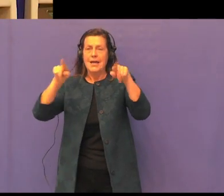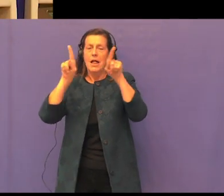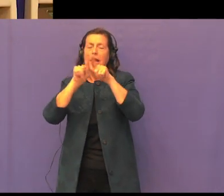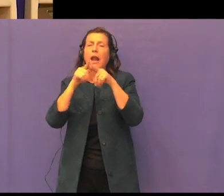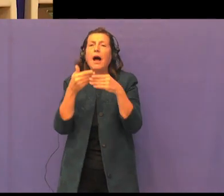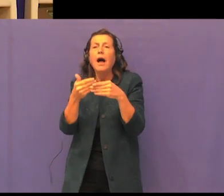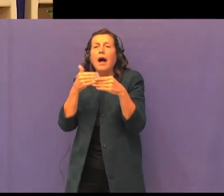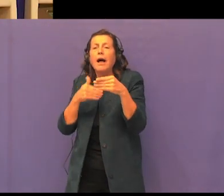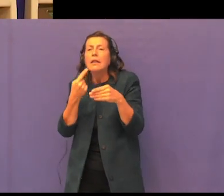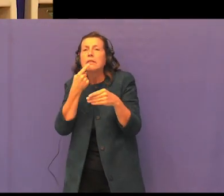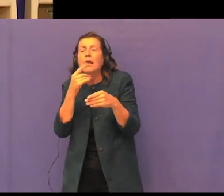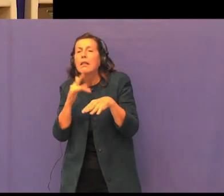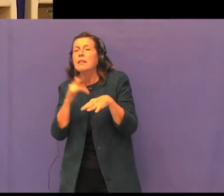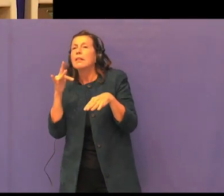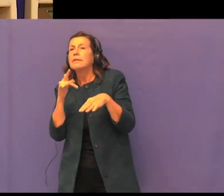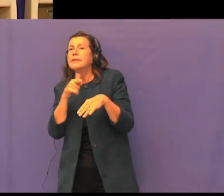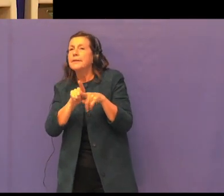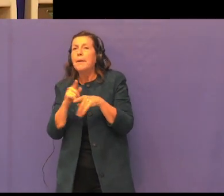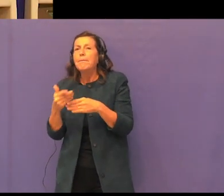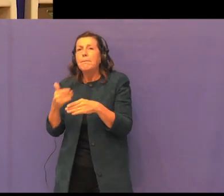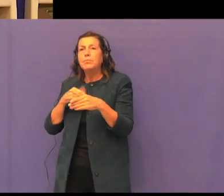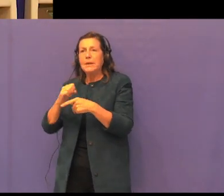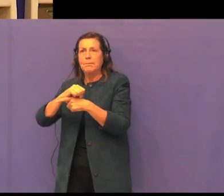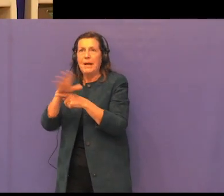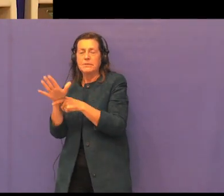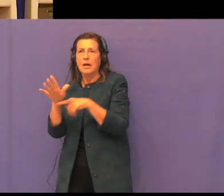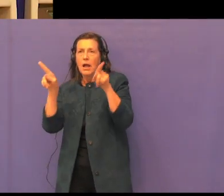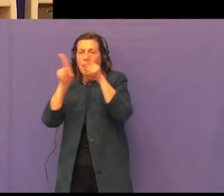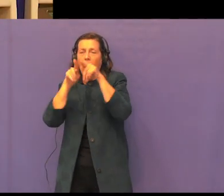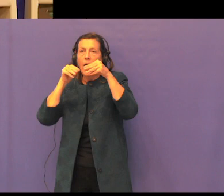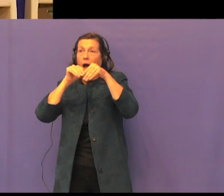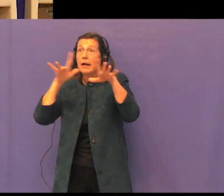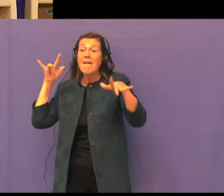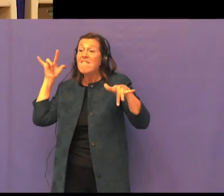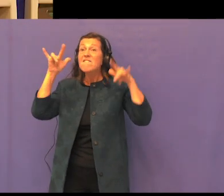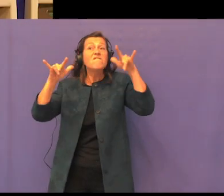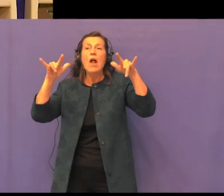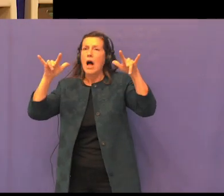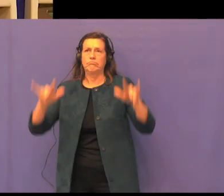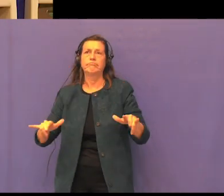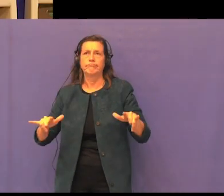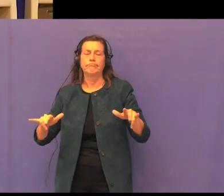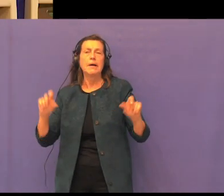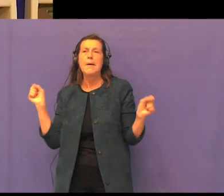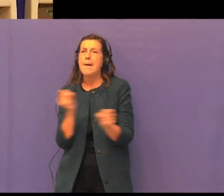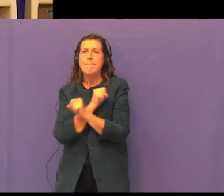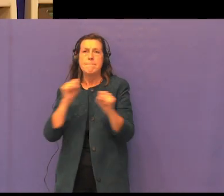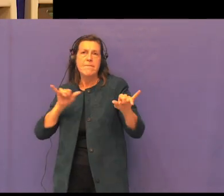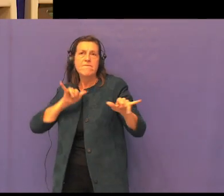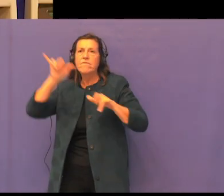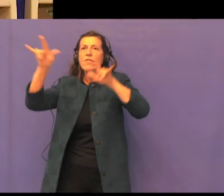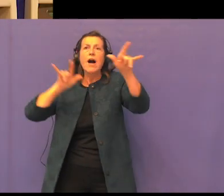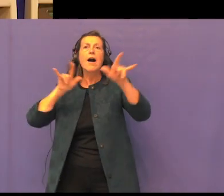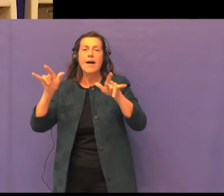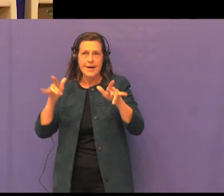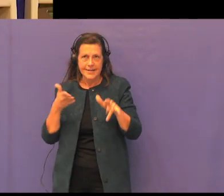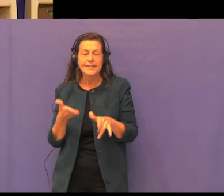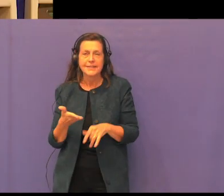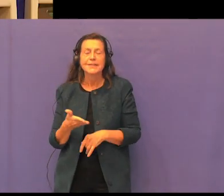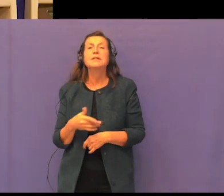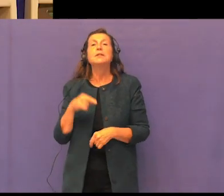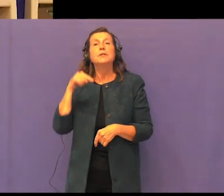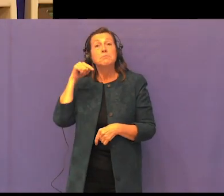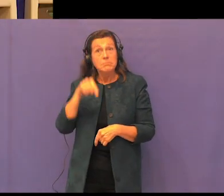several days, people couldn't move, and so on. What's interesting about that particular volcano is that it